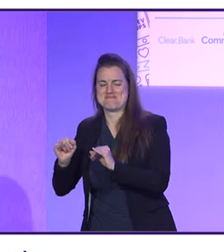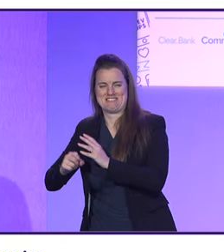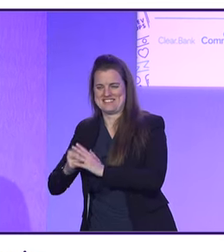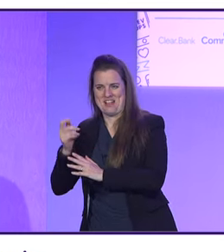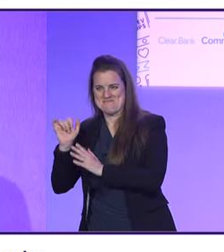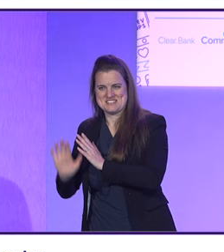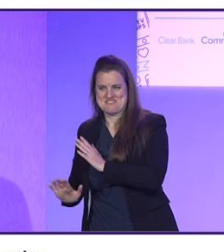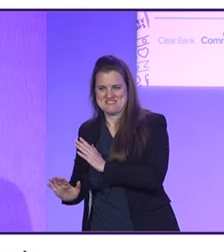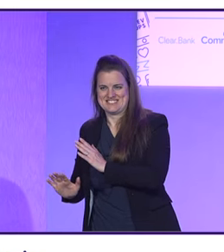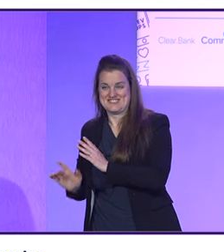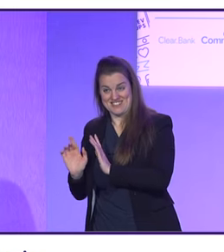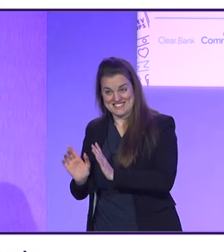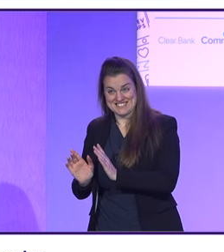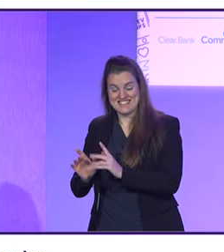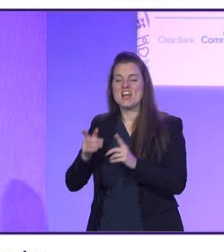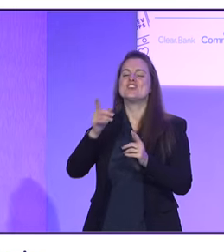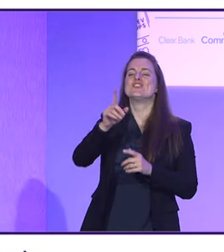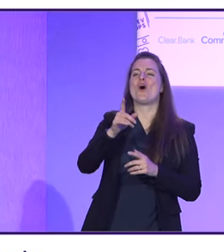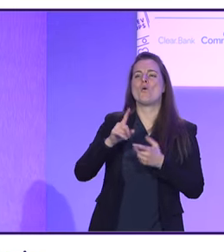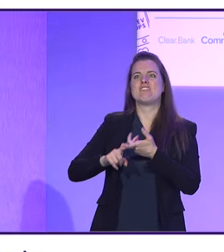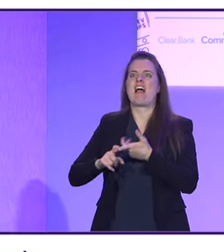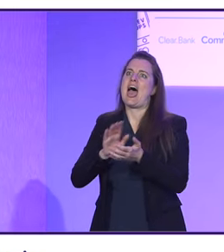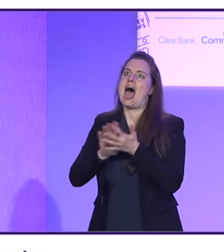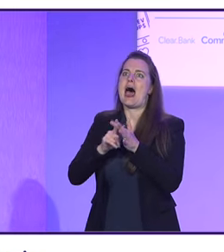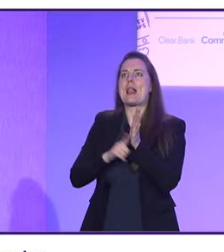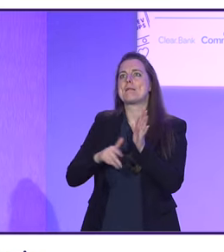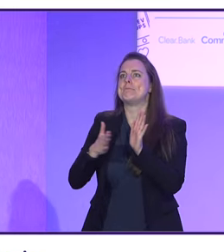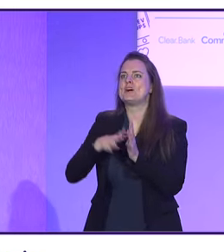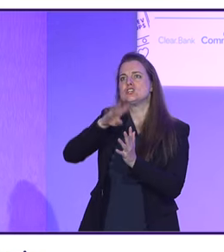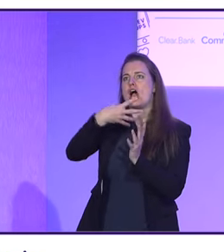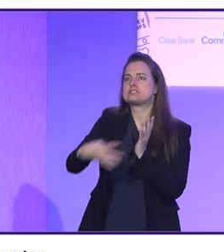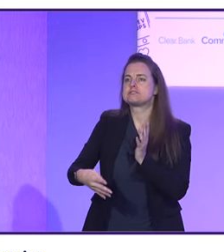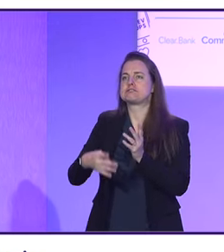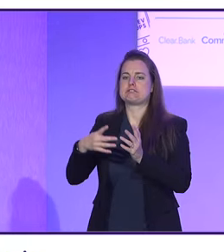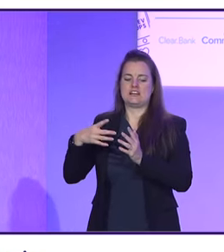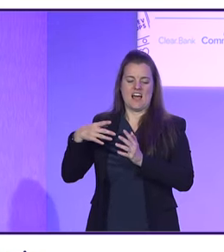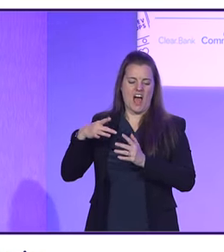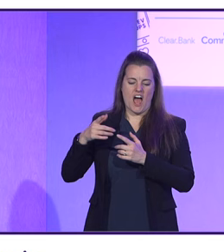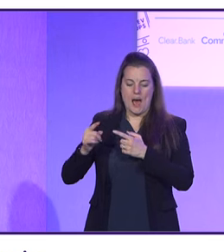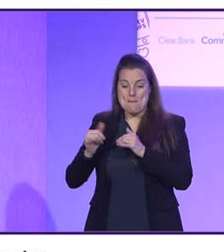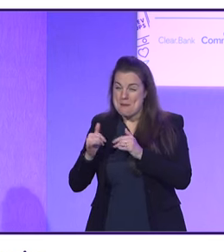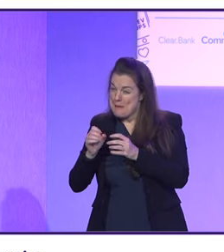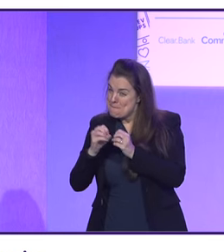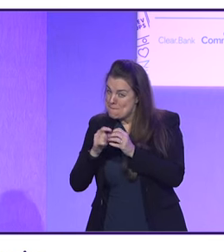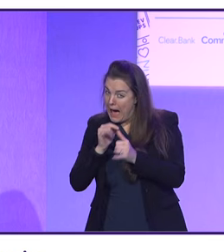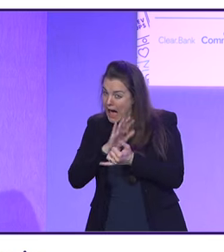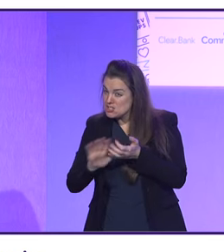right? We're relying on Helm charts and Terraform modules at best, maybe Bash more